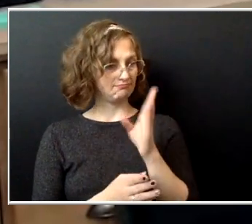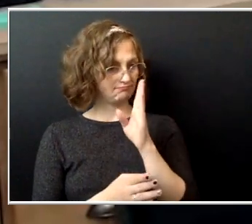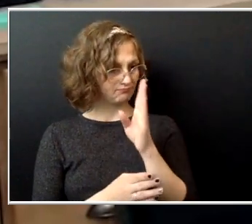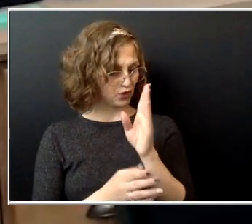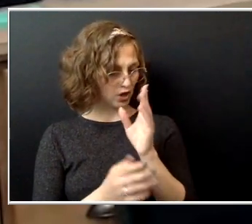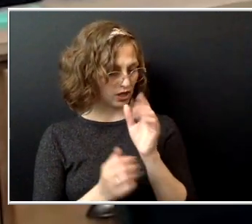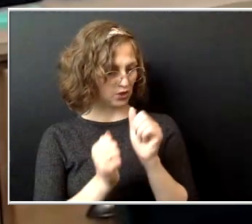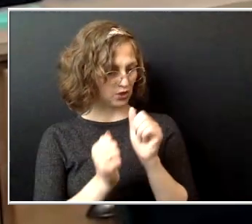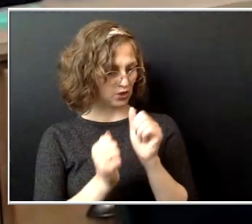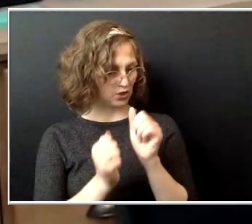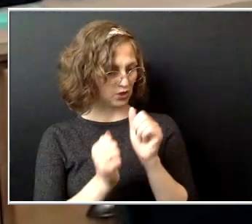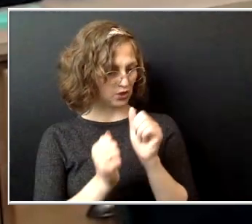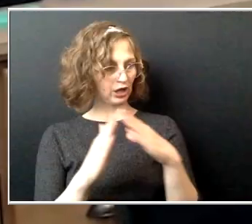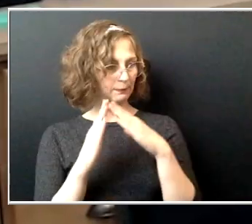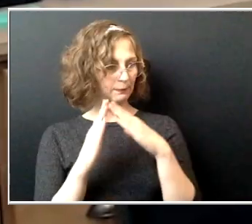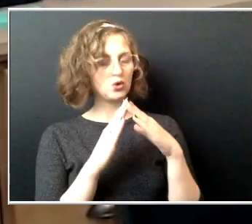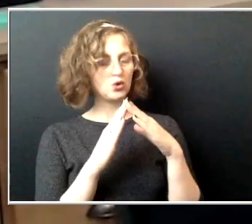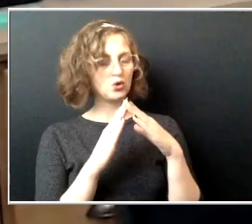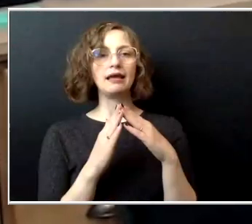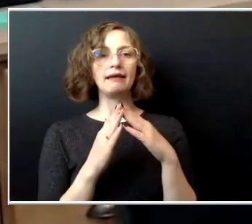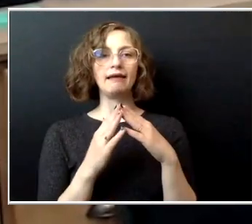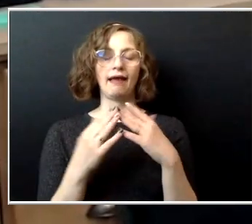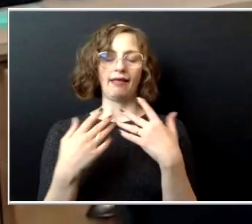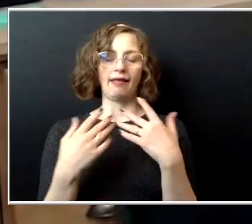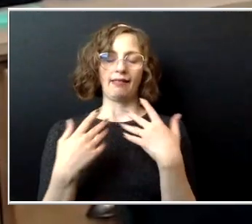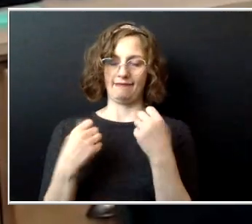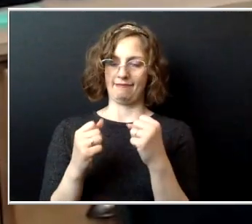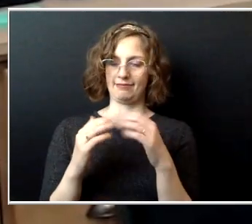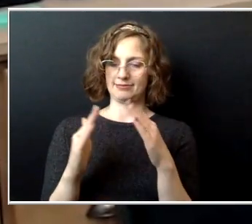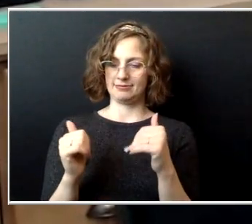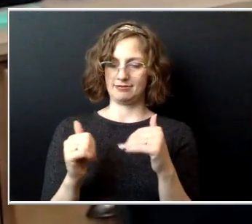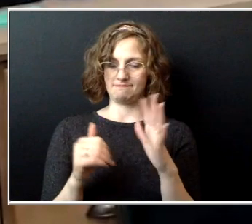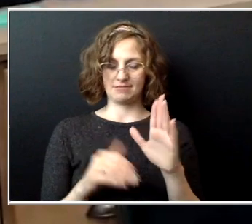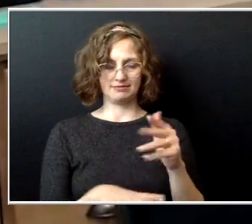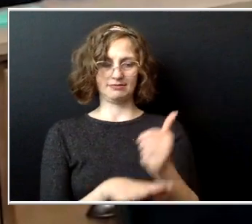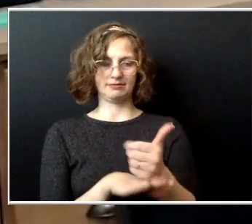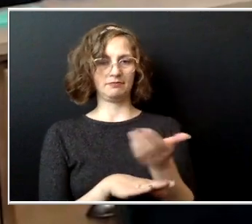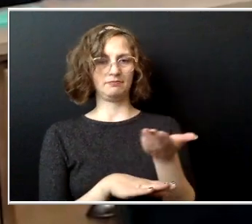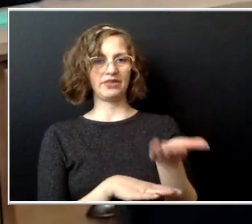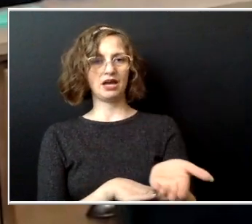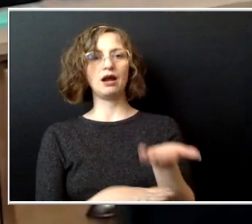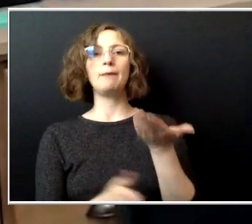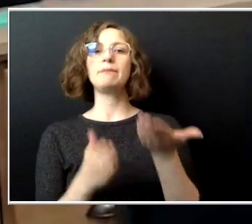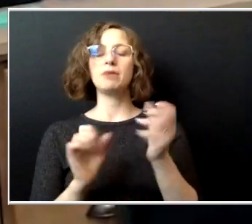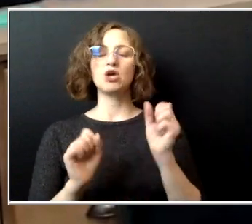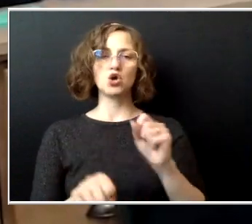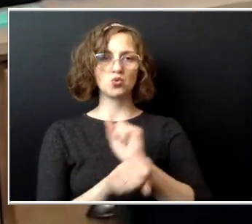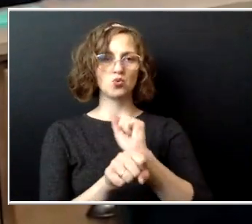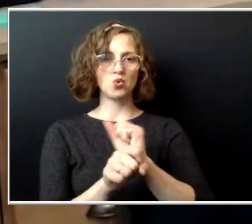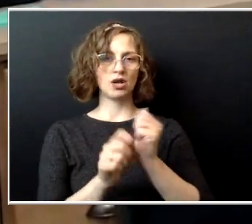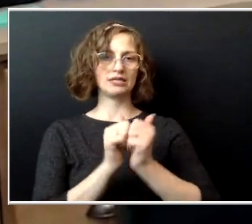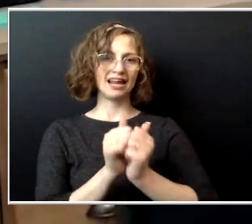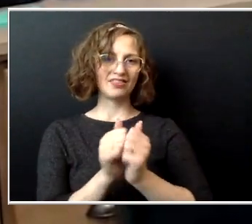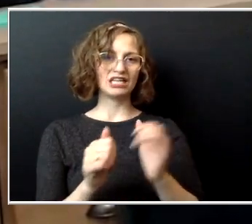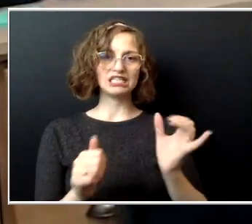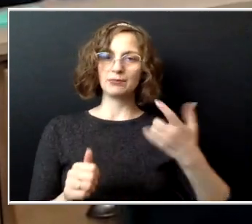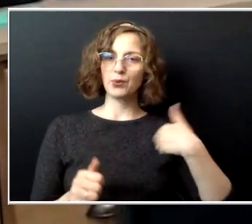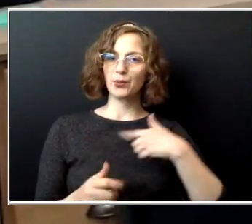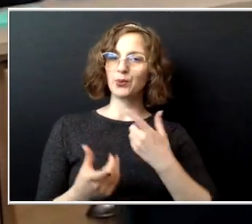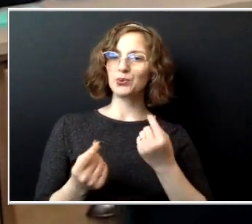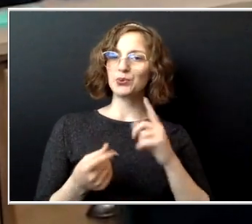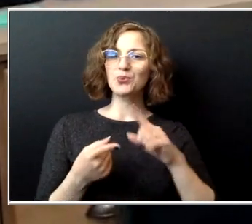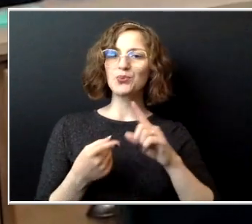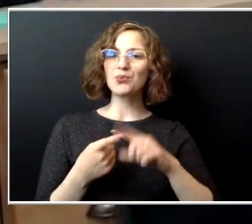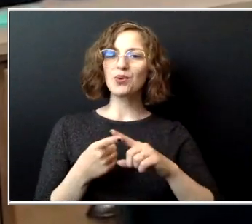provider, and then the health system that is located in that community. Maybe they could work together, similar to like what we do when we're trying to build houses